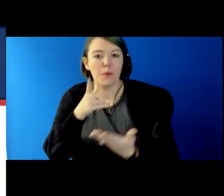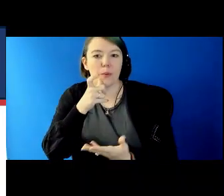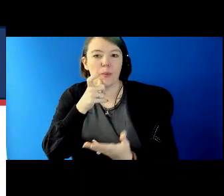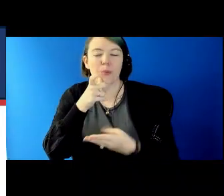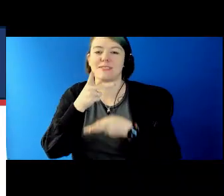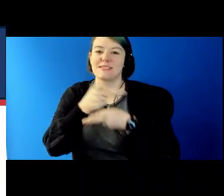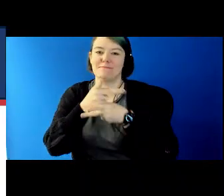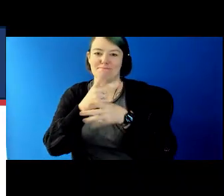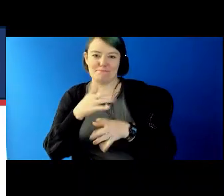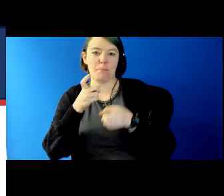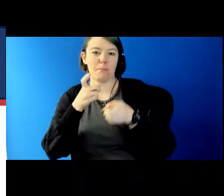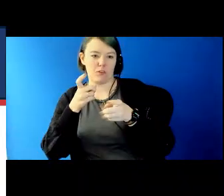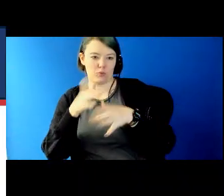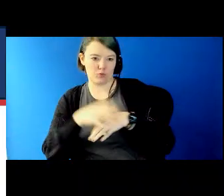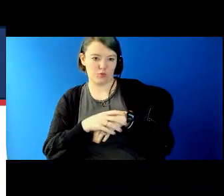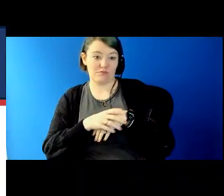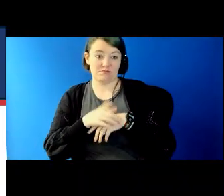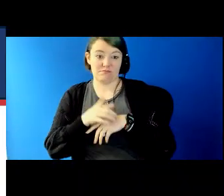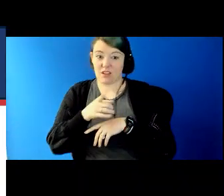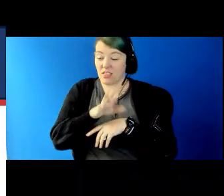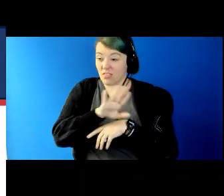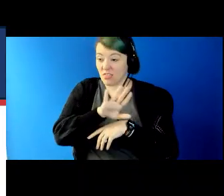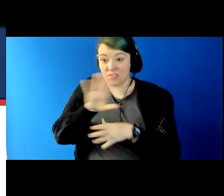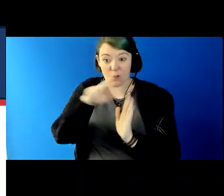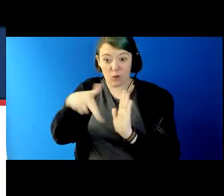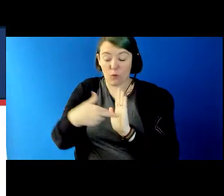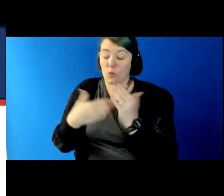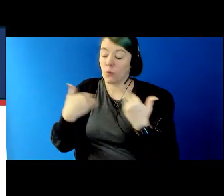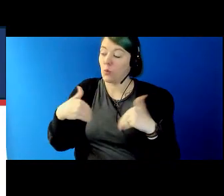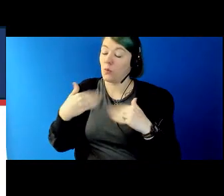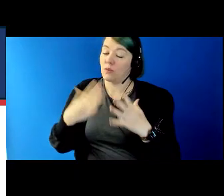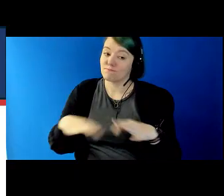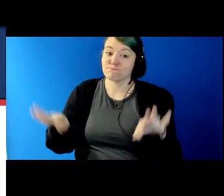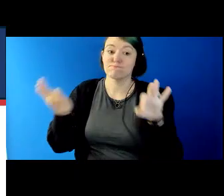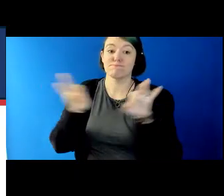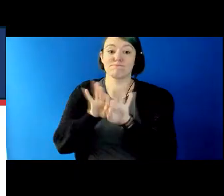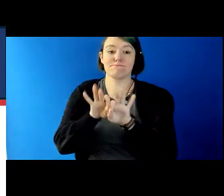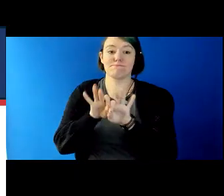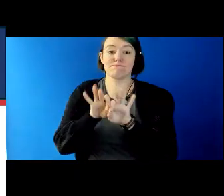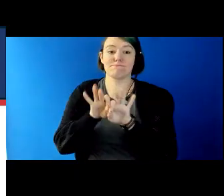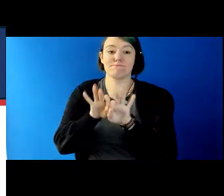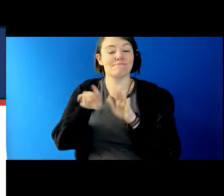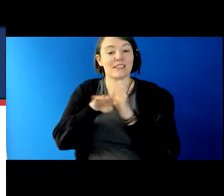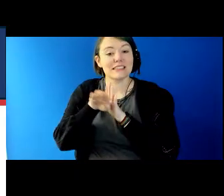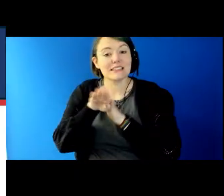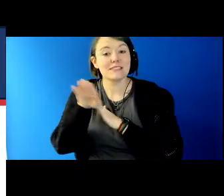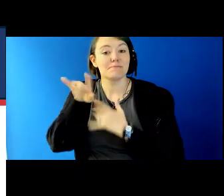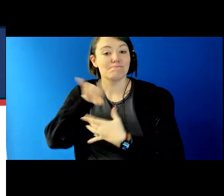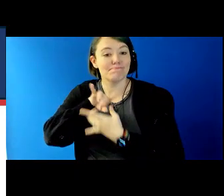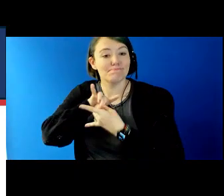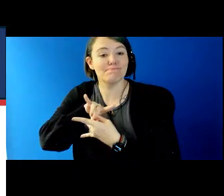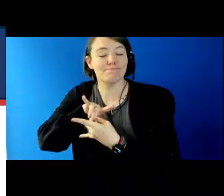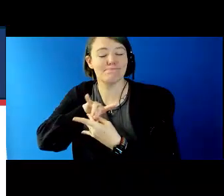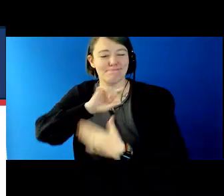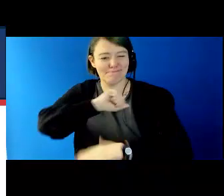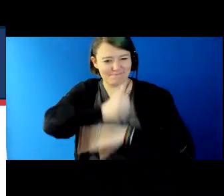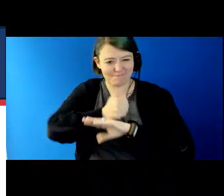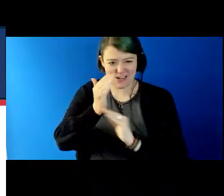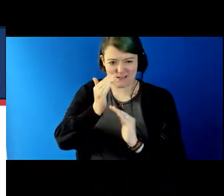critical because they're the ones building relationships, setting expectations, and responding to employee needs in real time. That's why